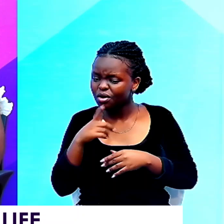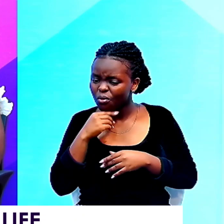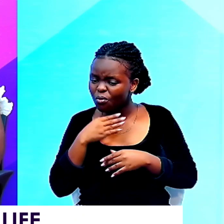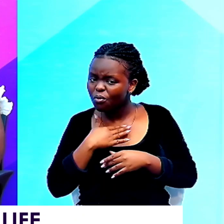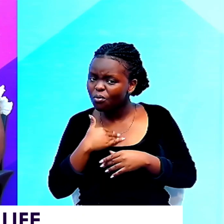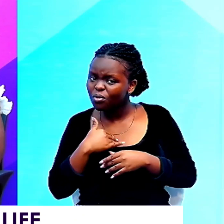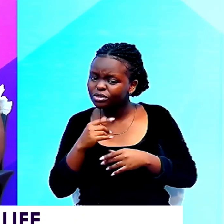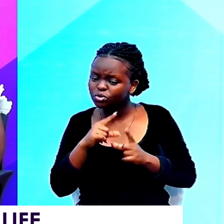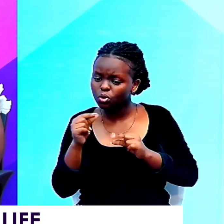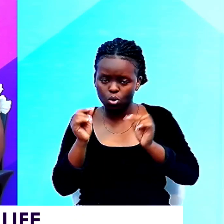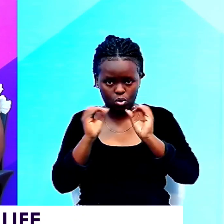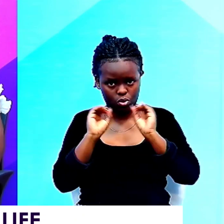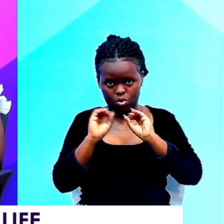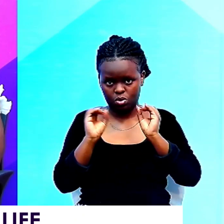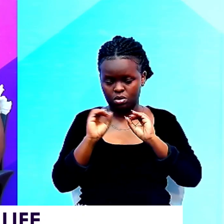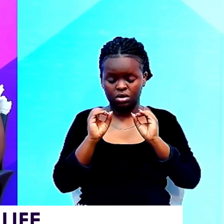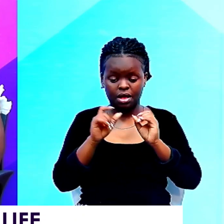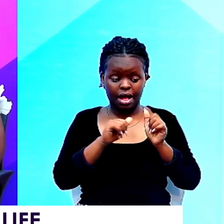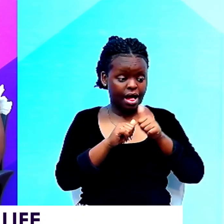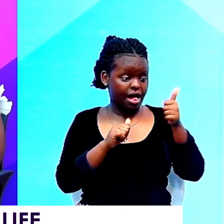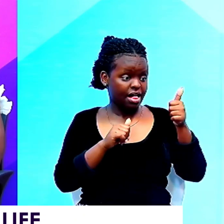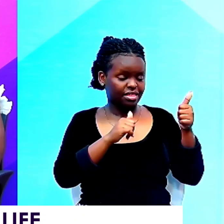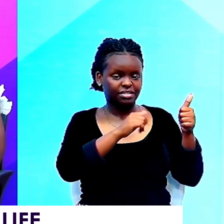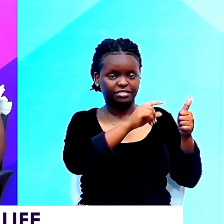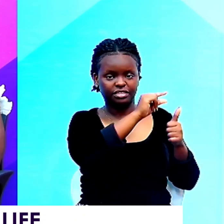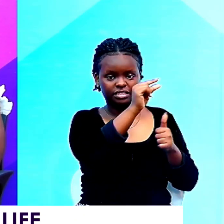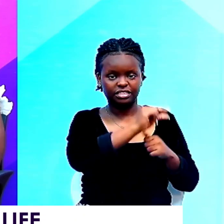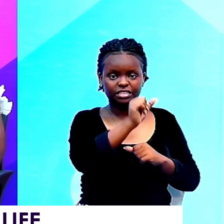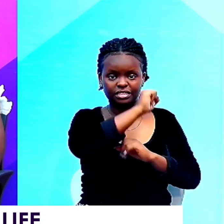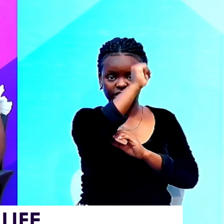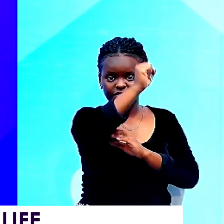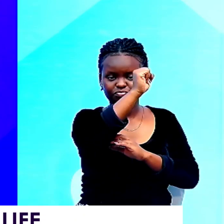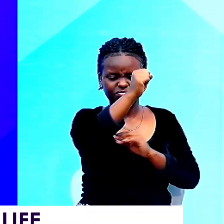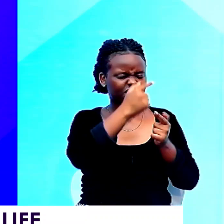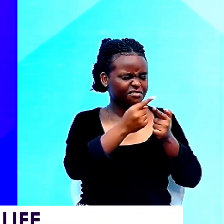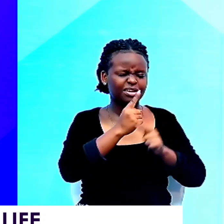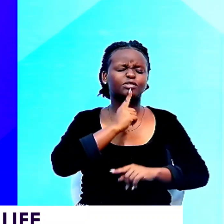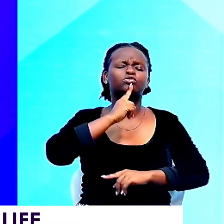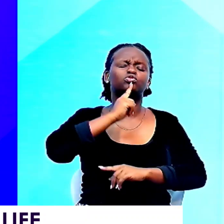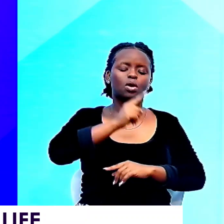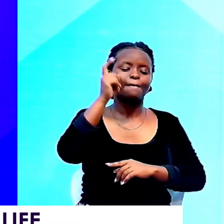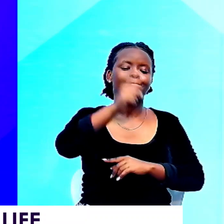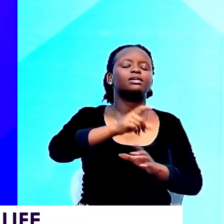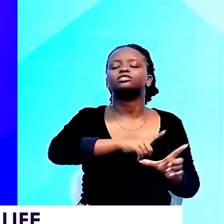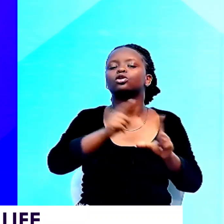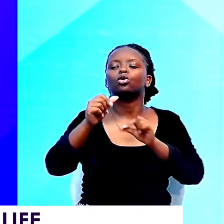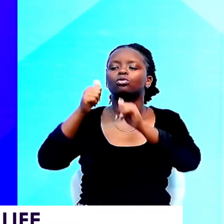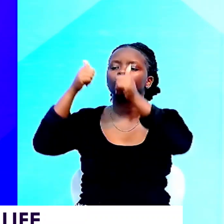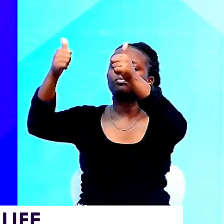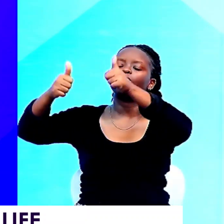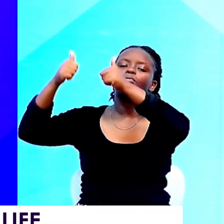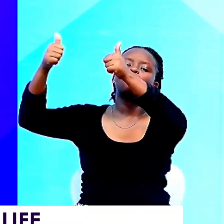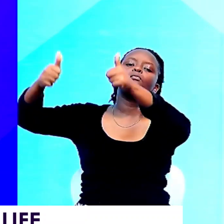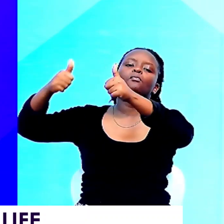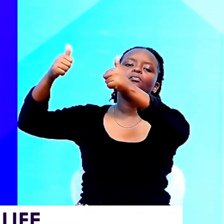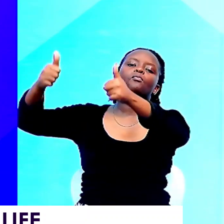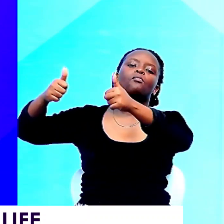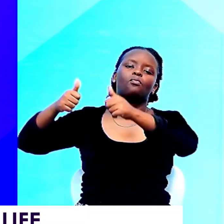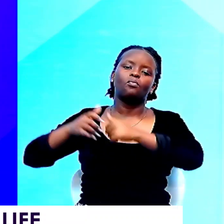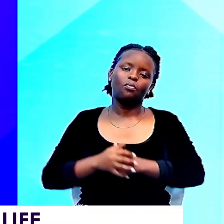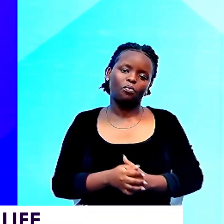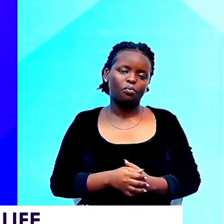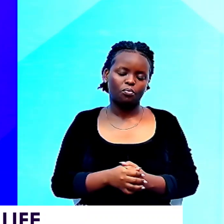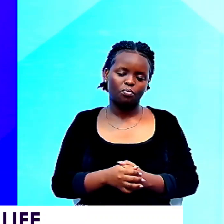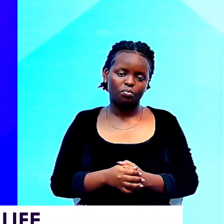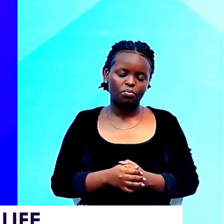say, this other sibling, the Gen Z, is so convicted that he has to go and join the rest to give